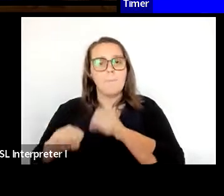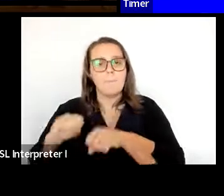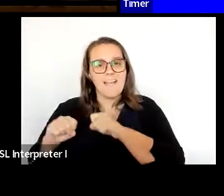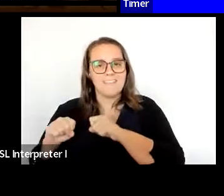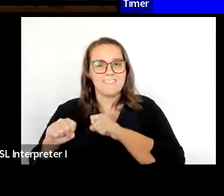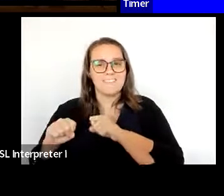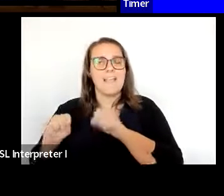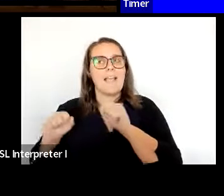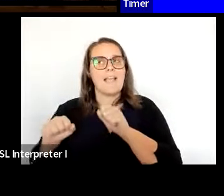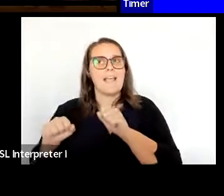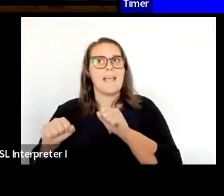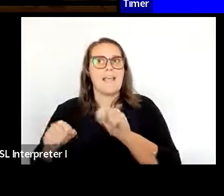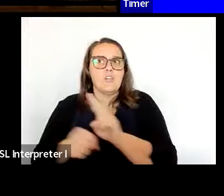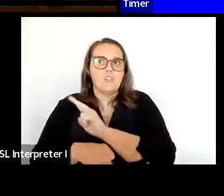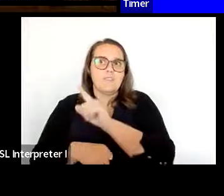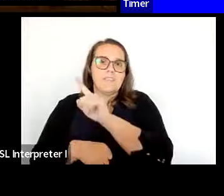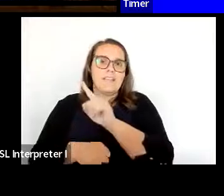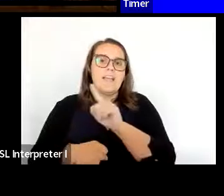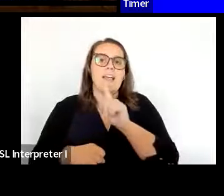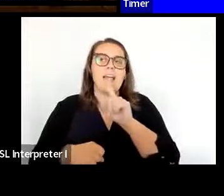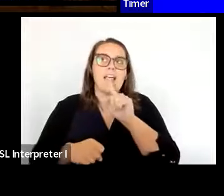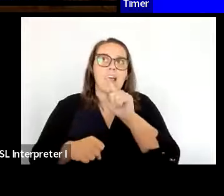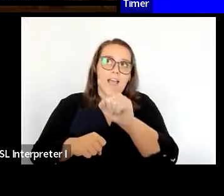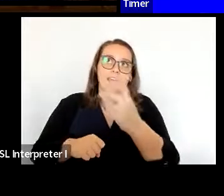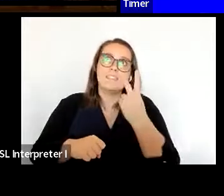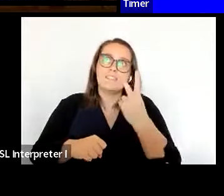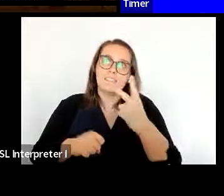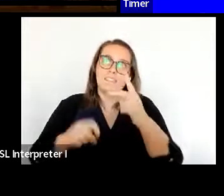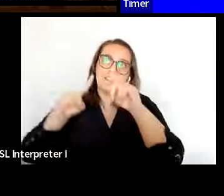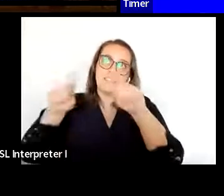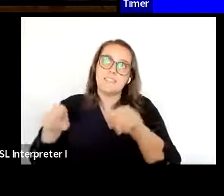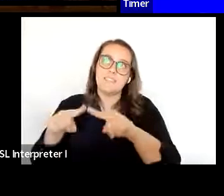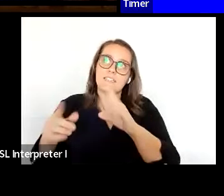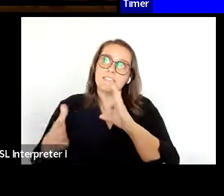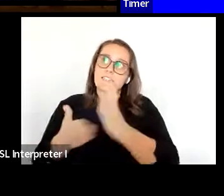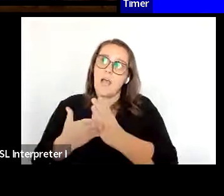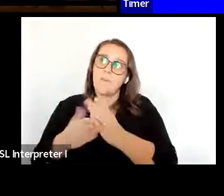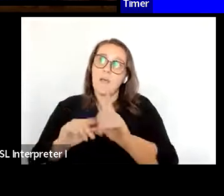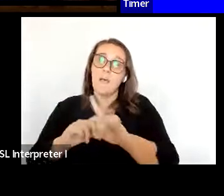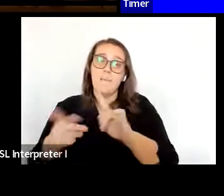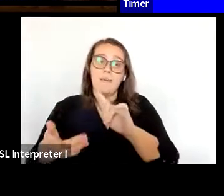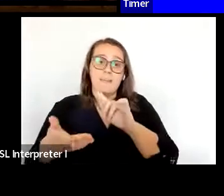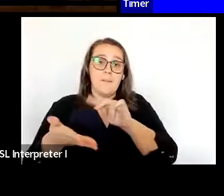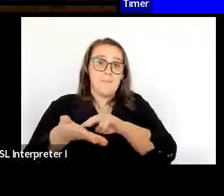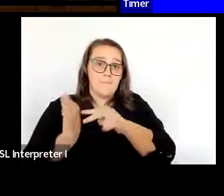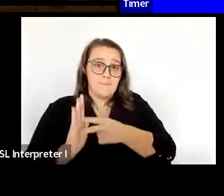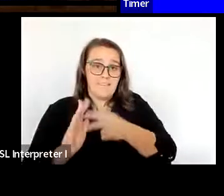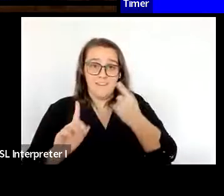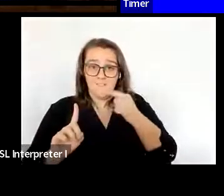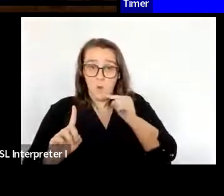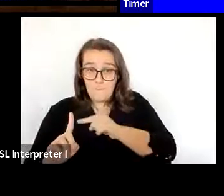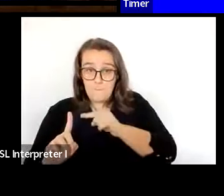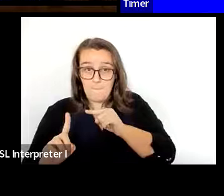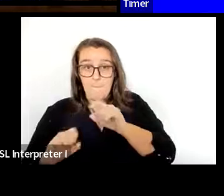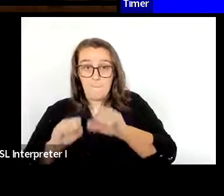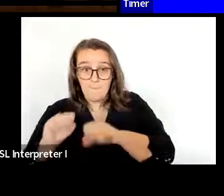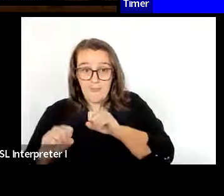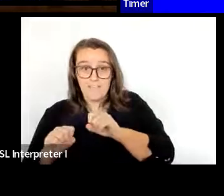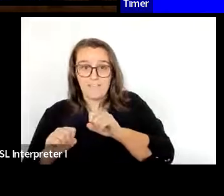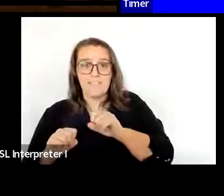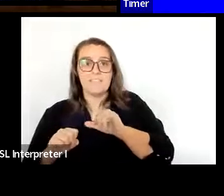the injuries at intersections between automobiles and these other users